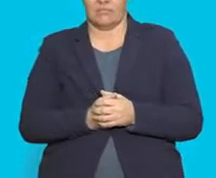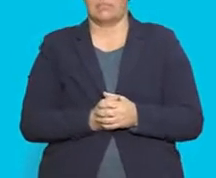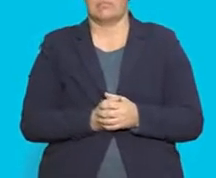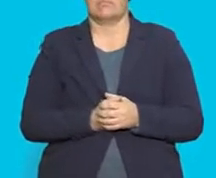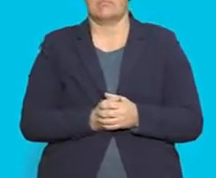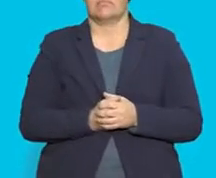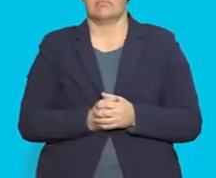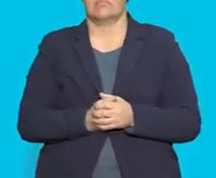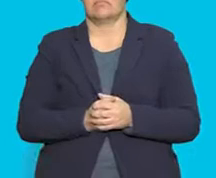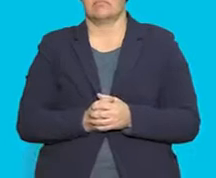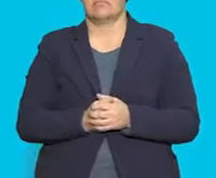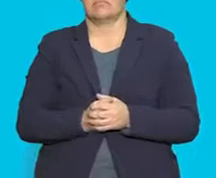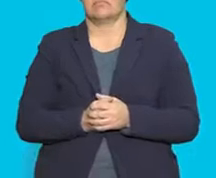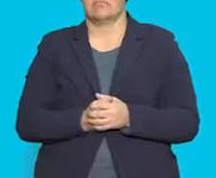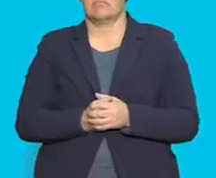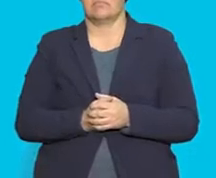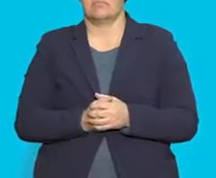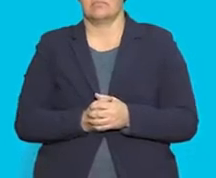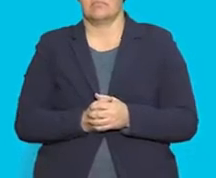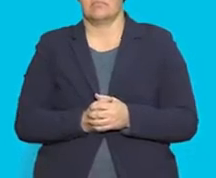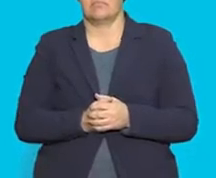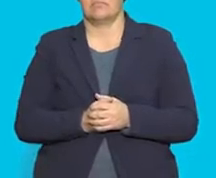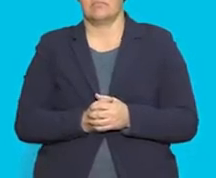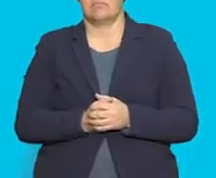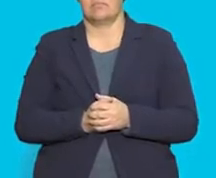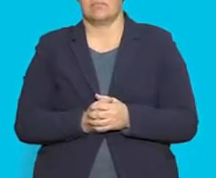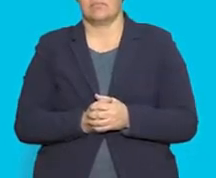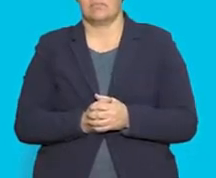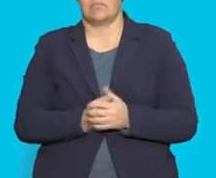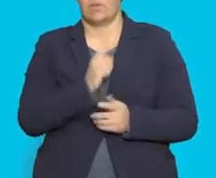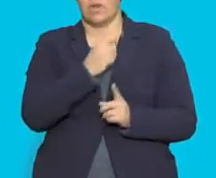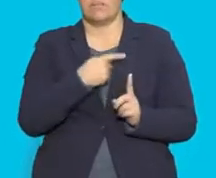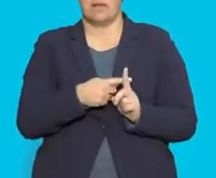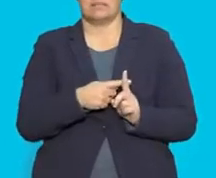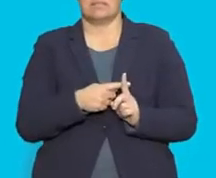going to be the log of, down here it will be 1 plus